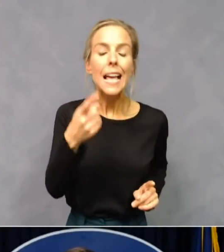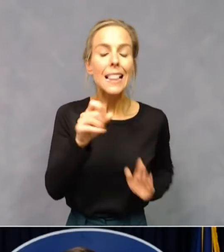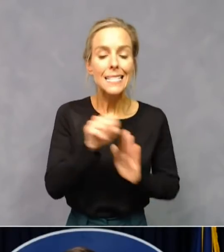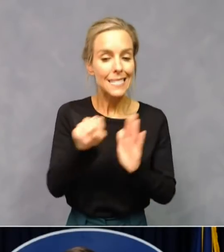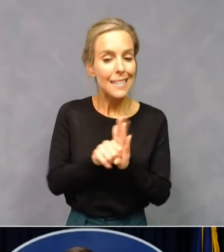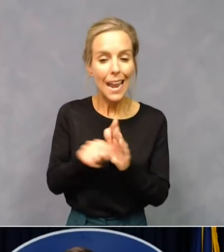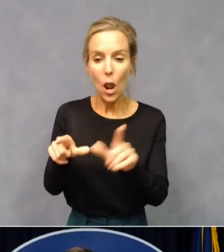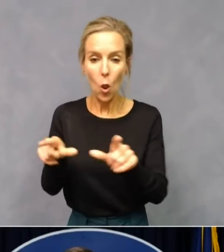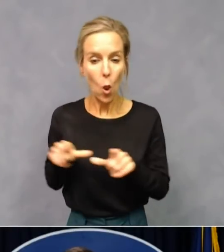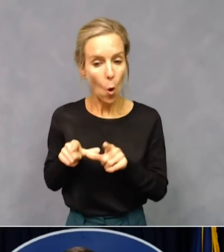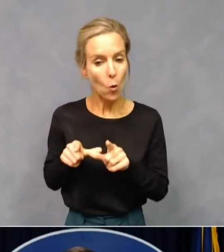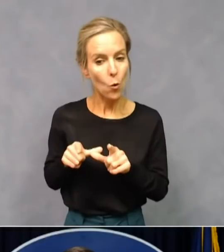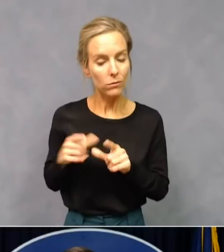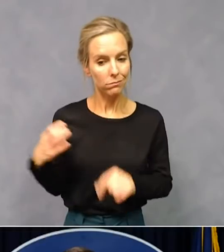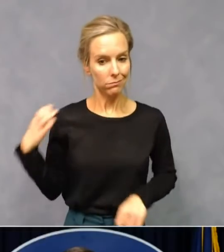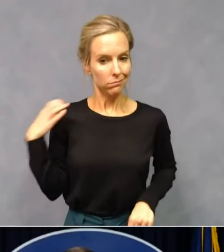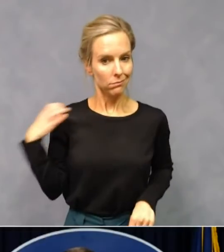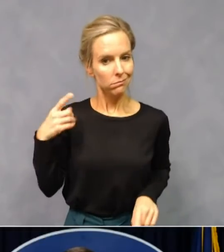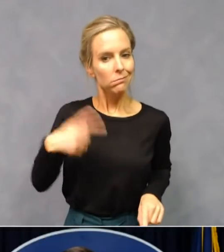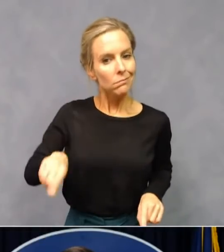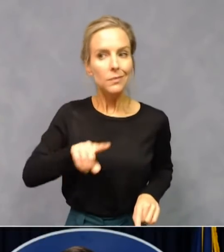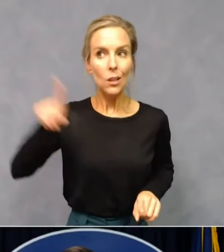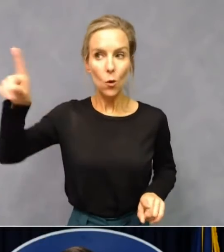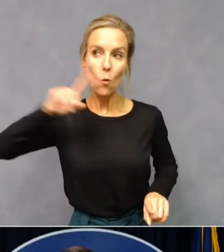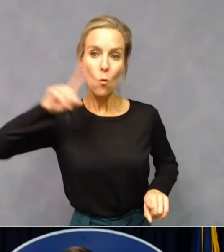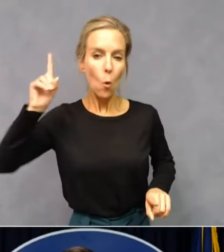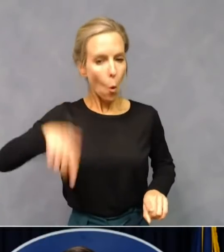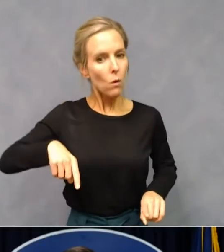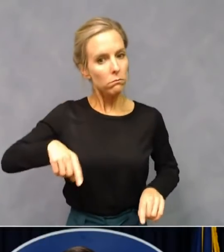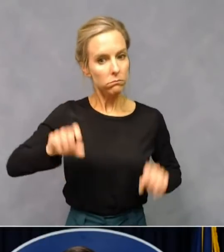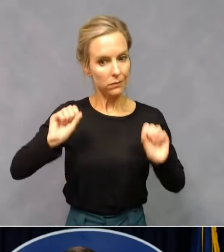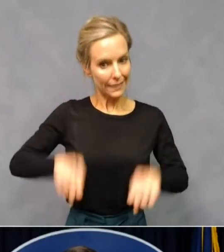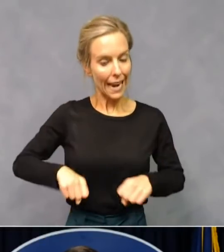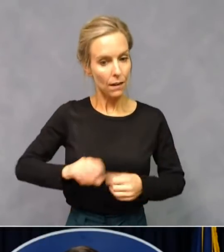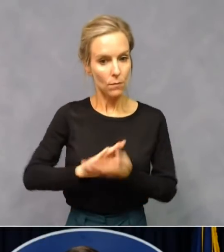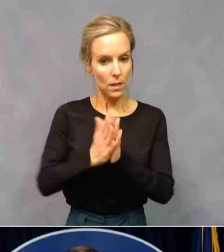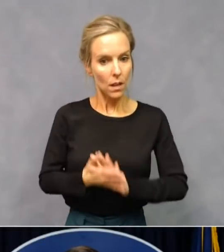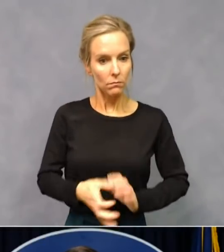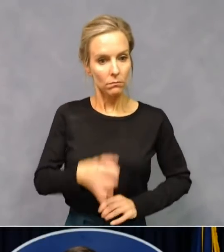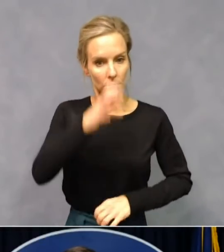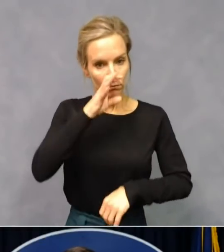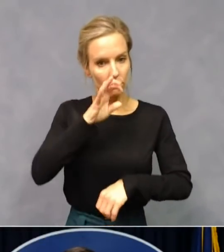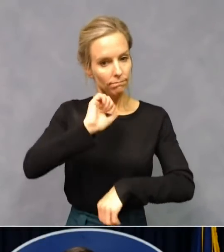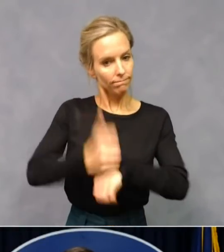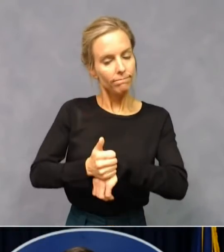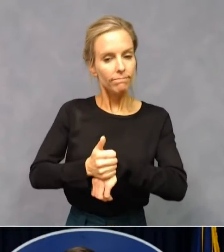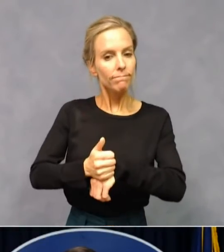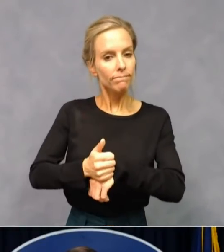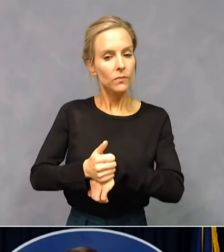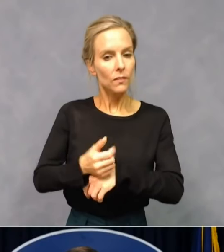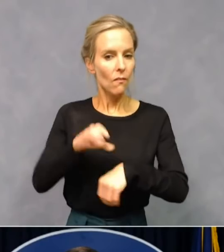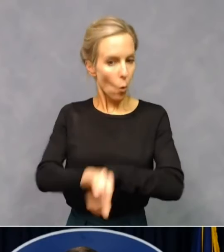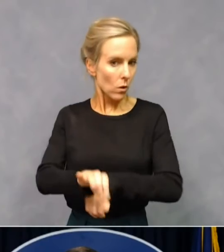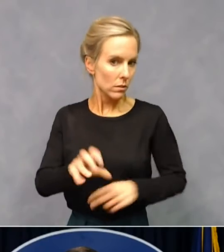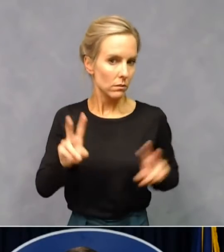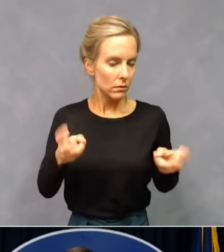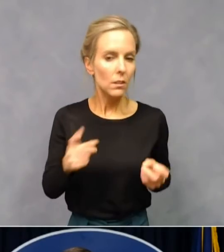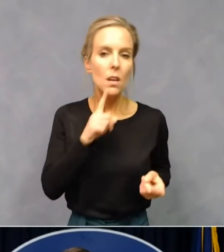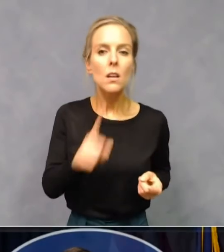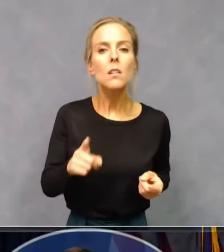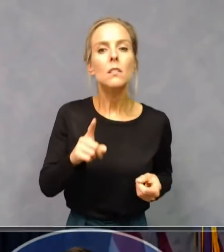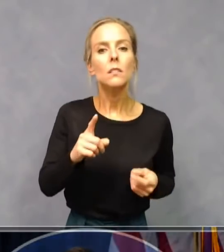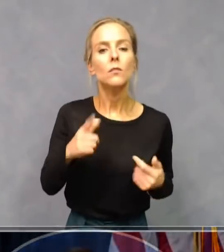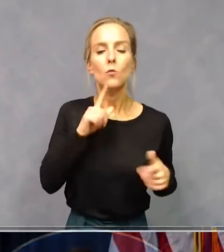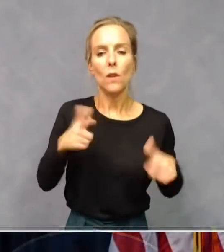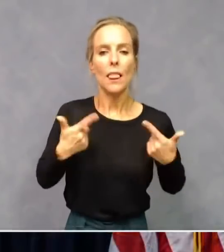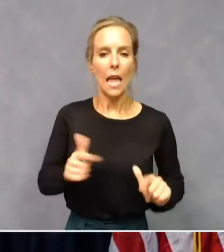that these orders are absolutely enforceable, and that allows us to have confidence to step up that enforcement, which